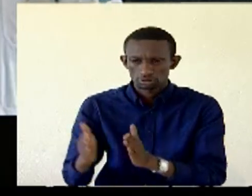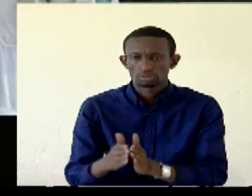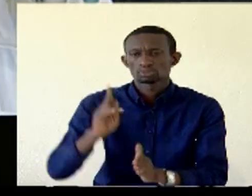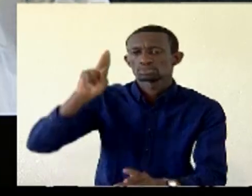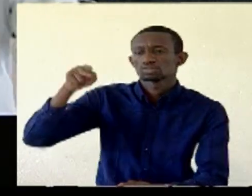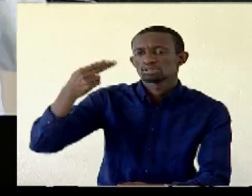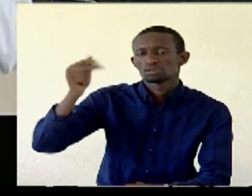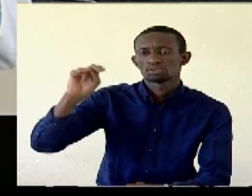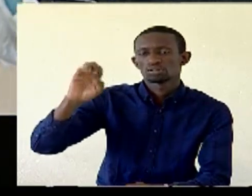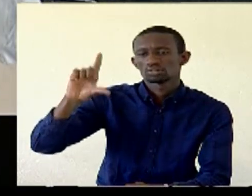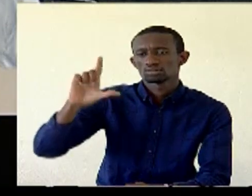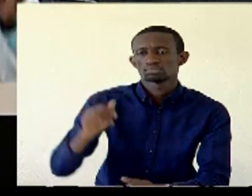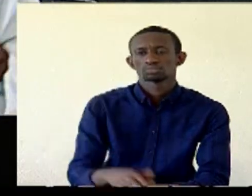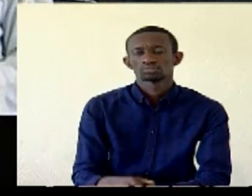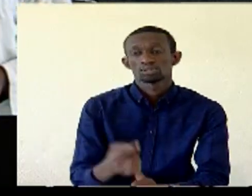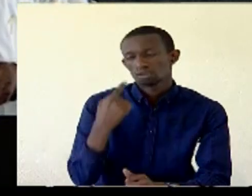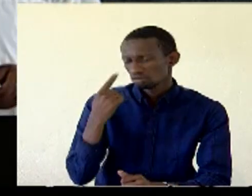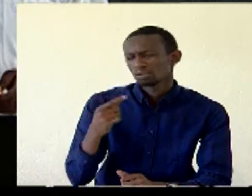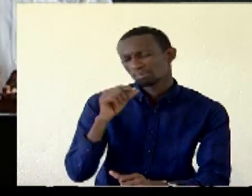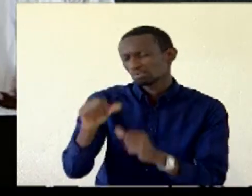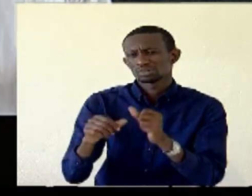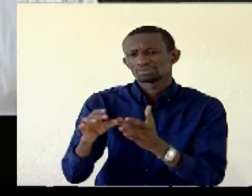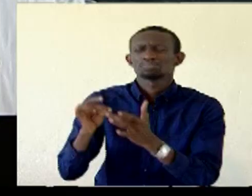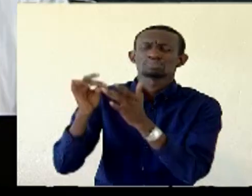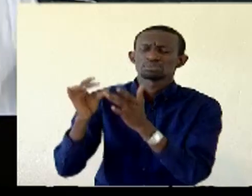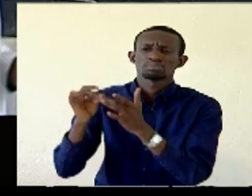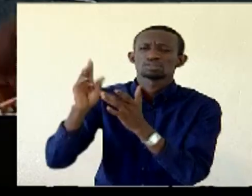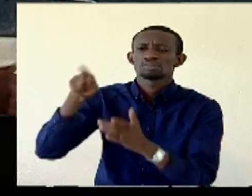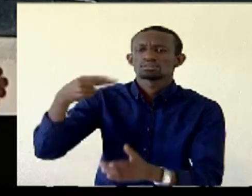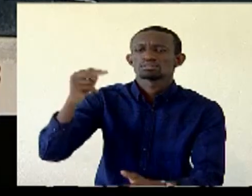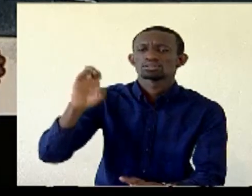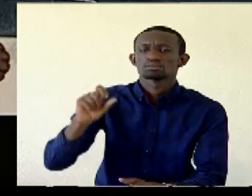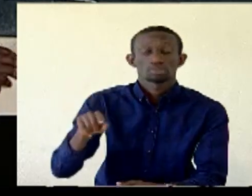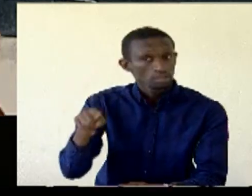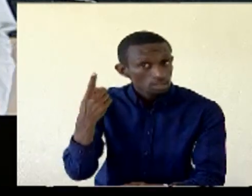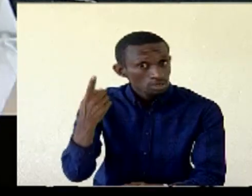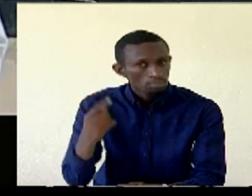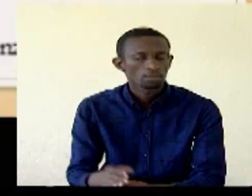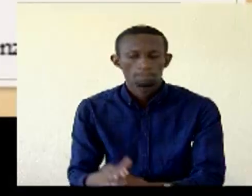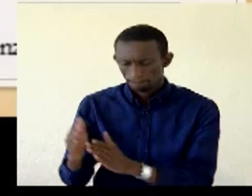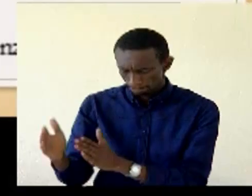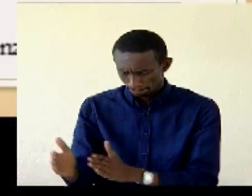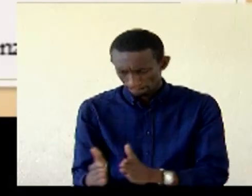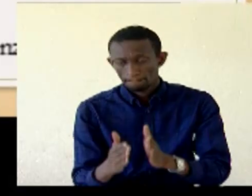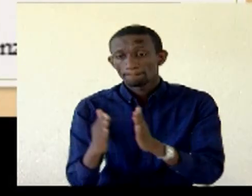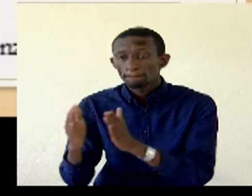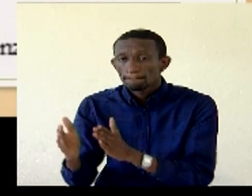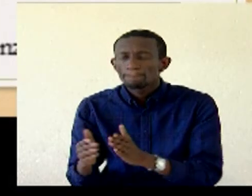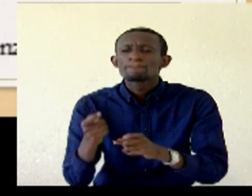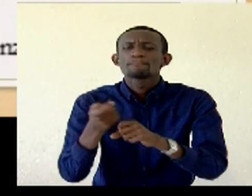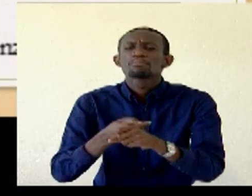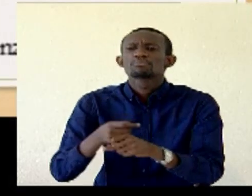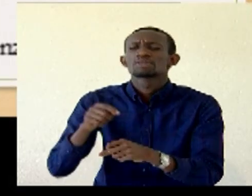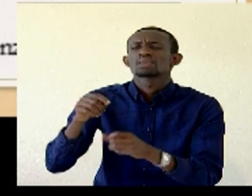We are just looking specifically at the phenylamine. So the first one is the preparation from nitro